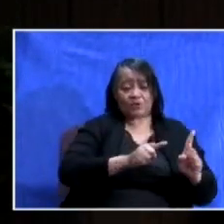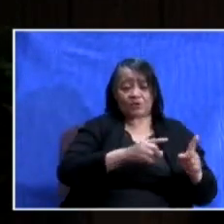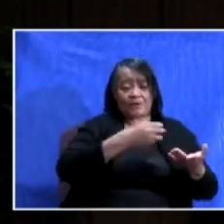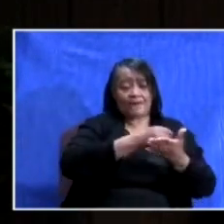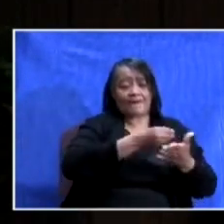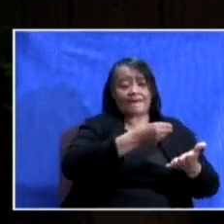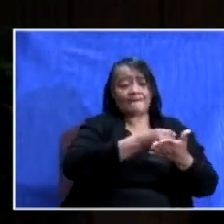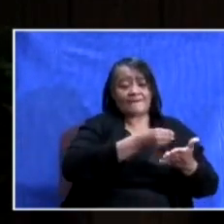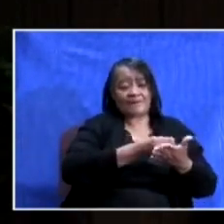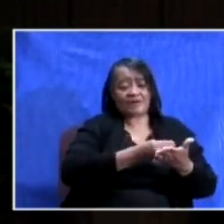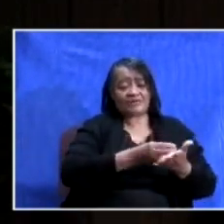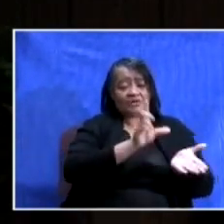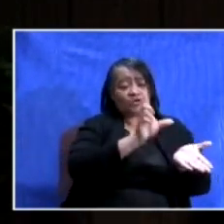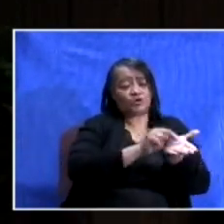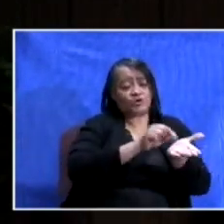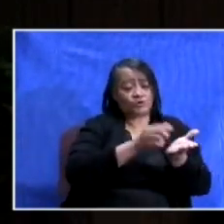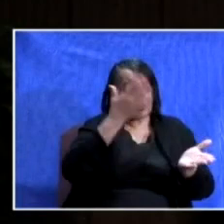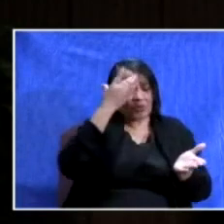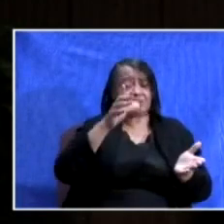because my picture was in it.